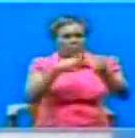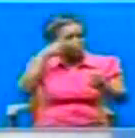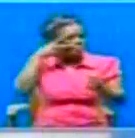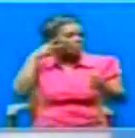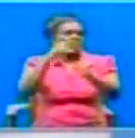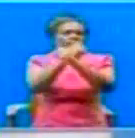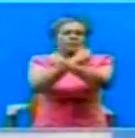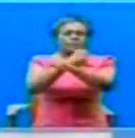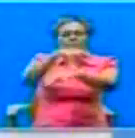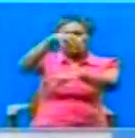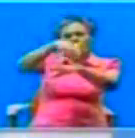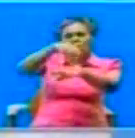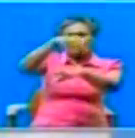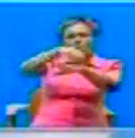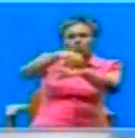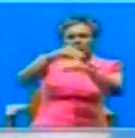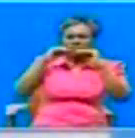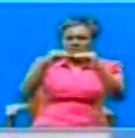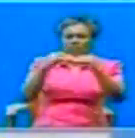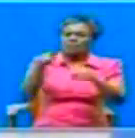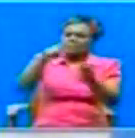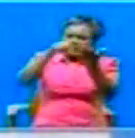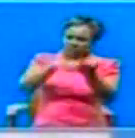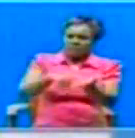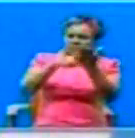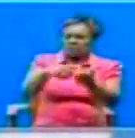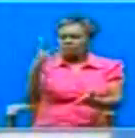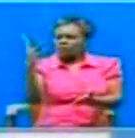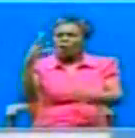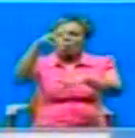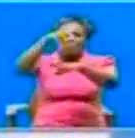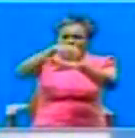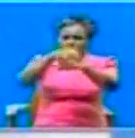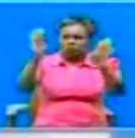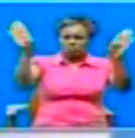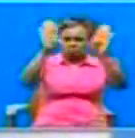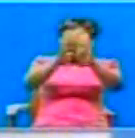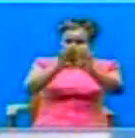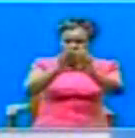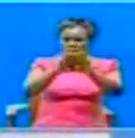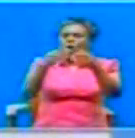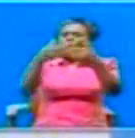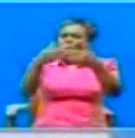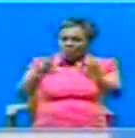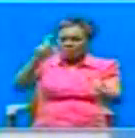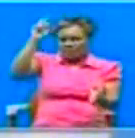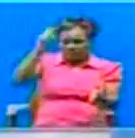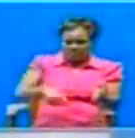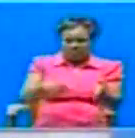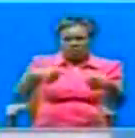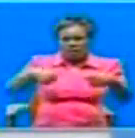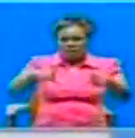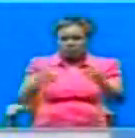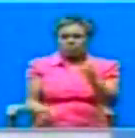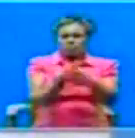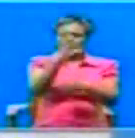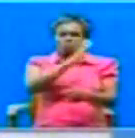defending mosques that were harboring radicals they insisted that the four mosques sealed off by police should be reopened and allowed to set up